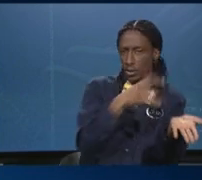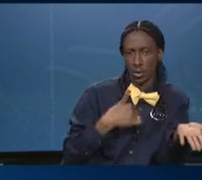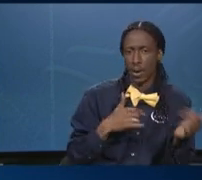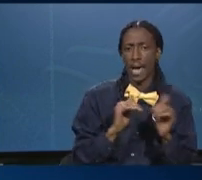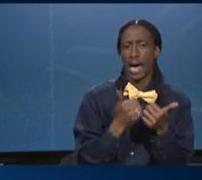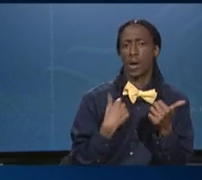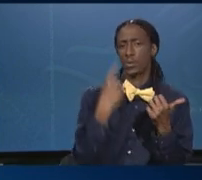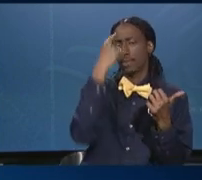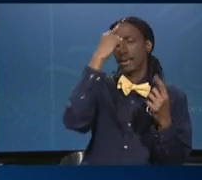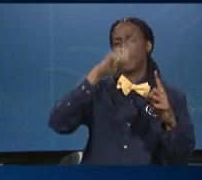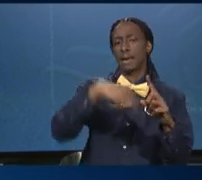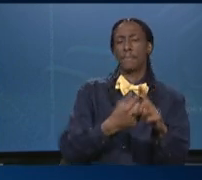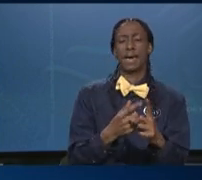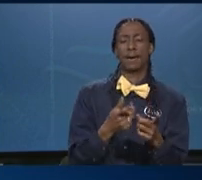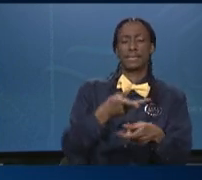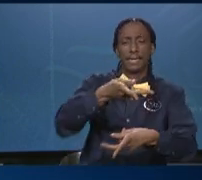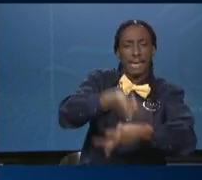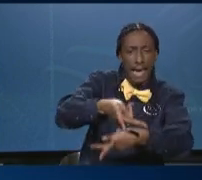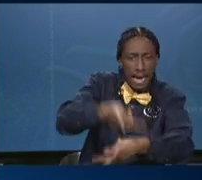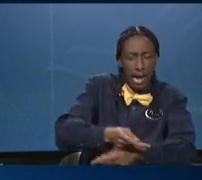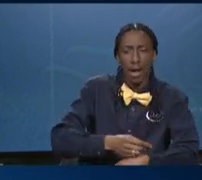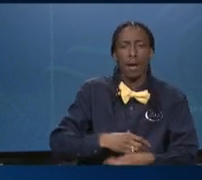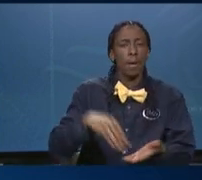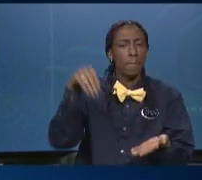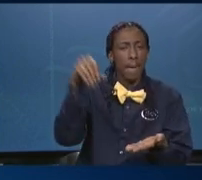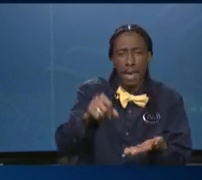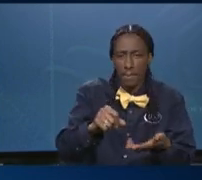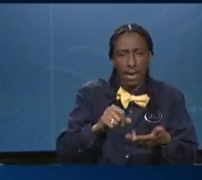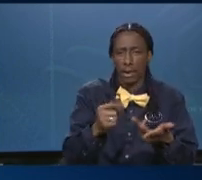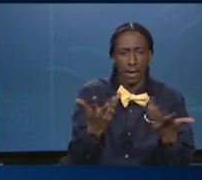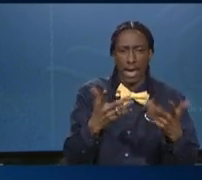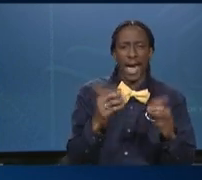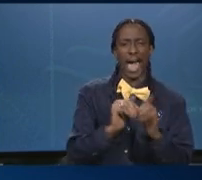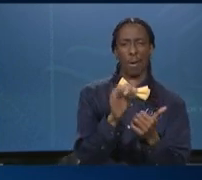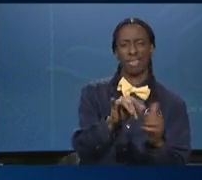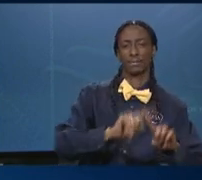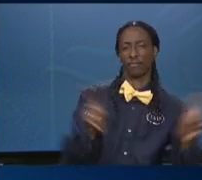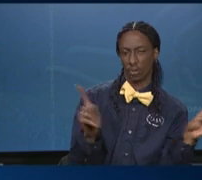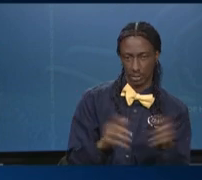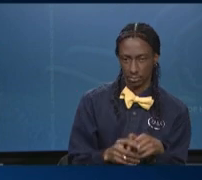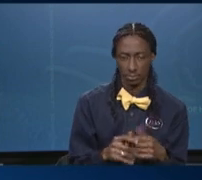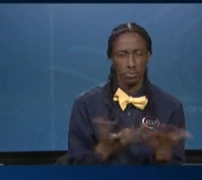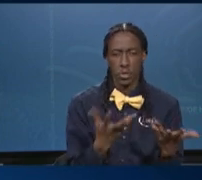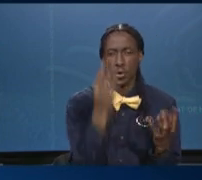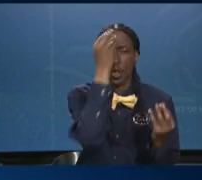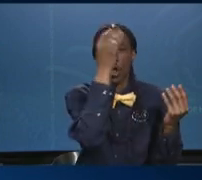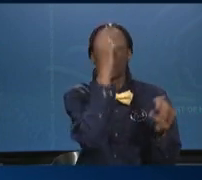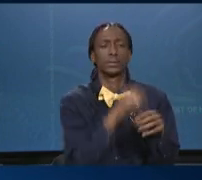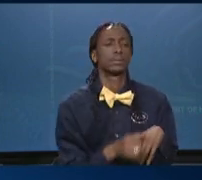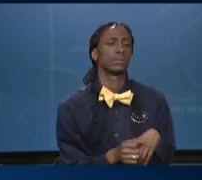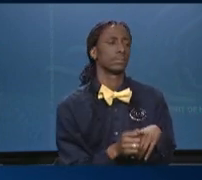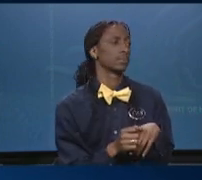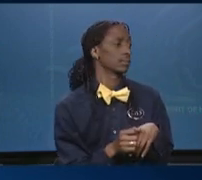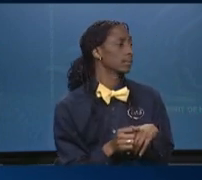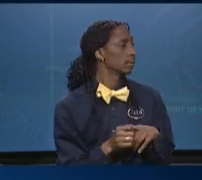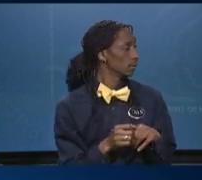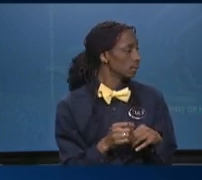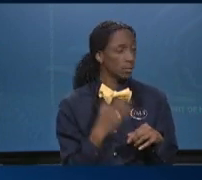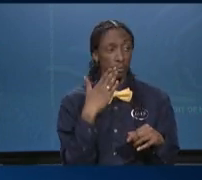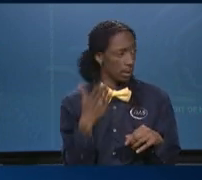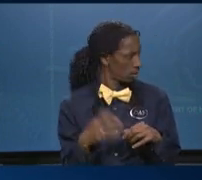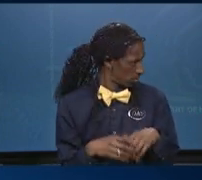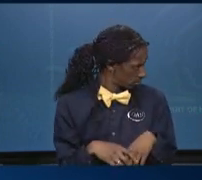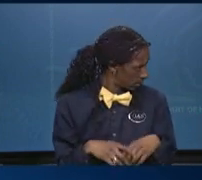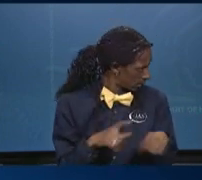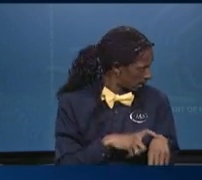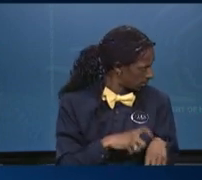differently about the delivery of care, payment? Like, what are you thinking about and what are you focused on? Sure. Thanks, Melanie. I'm really happy to be here. And by the way, you